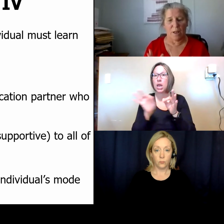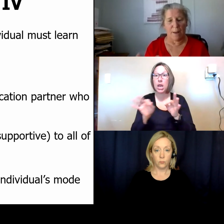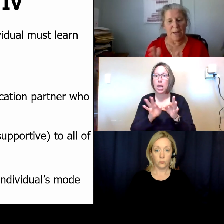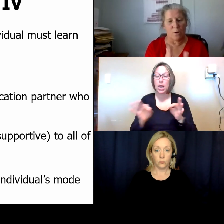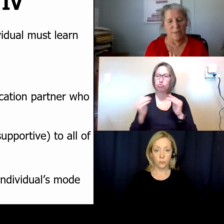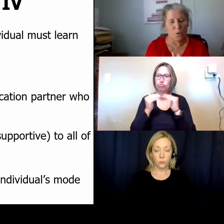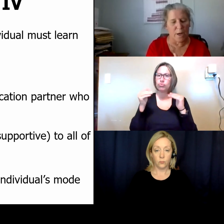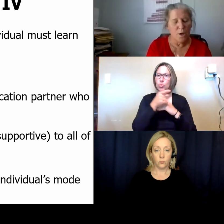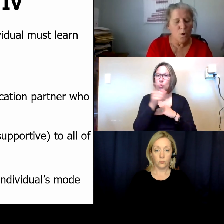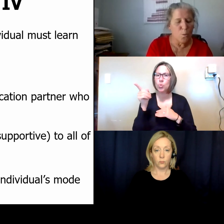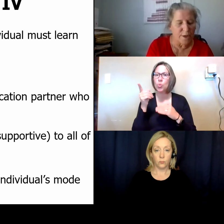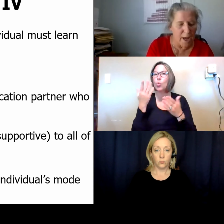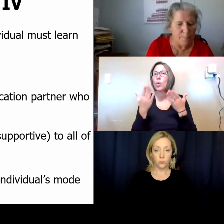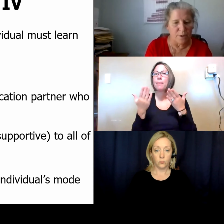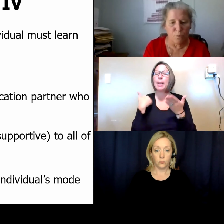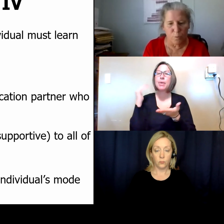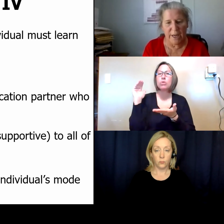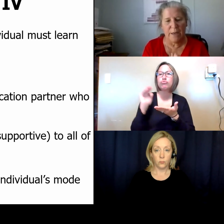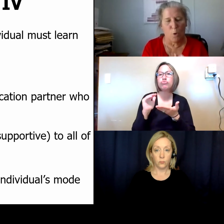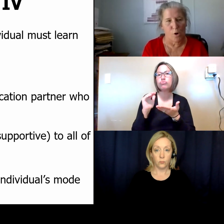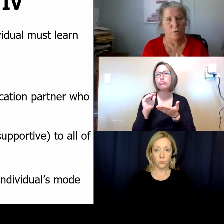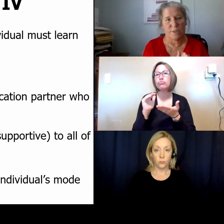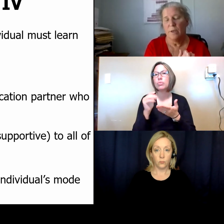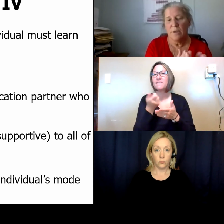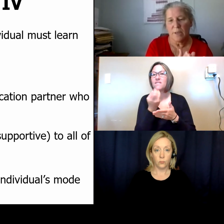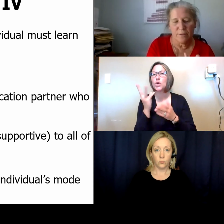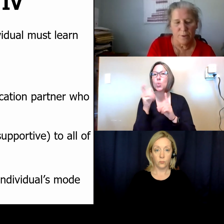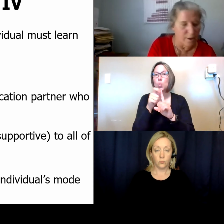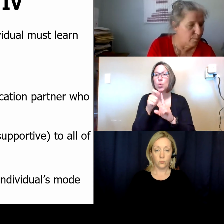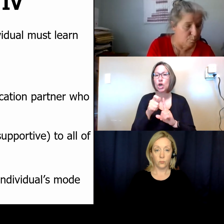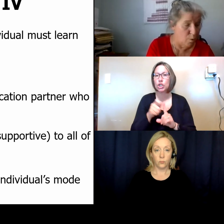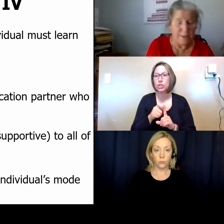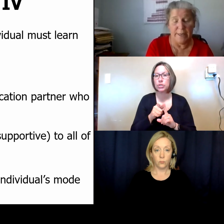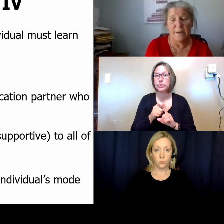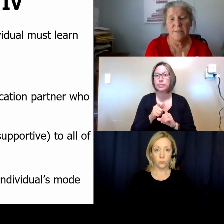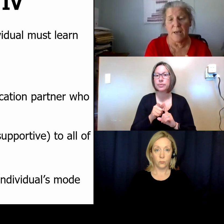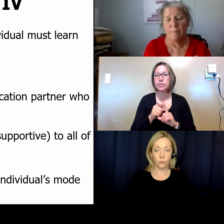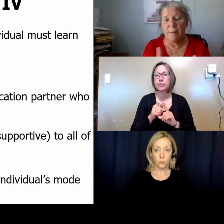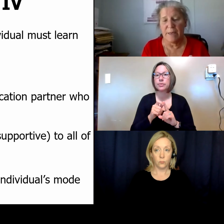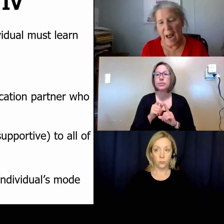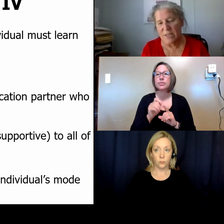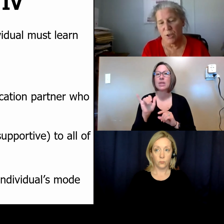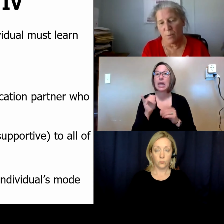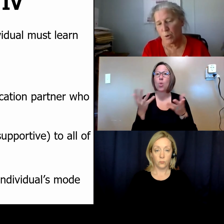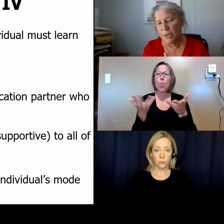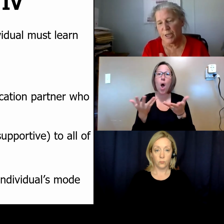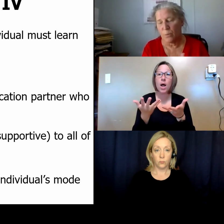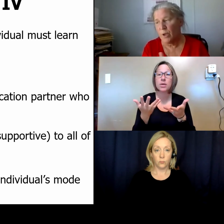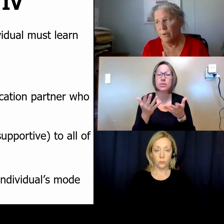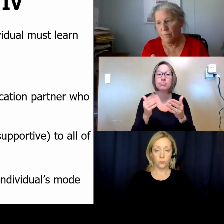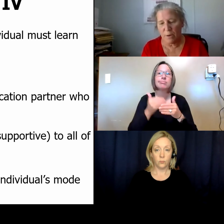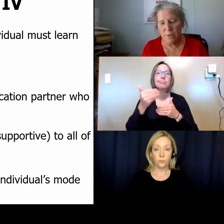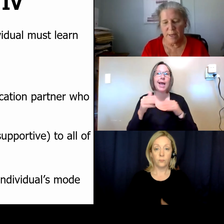you all. I may only do it with a couple of key words, like what it is and maybe an action that we're going